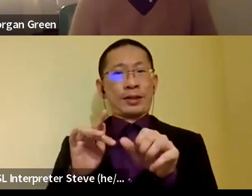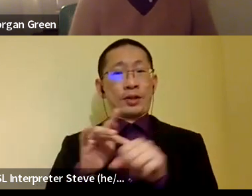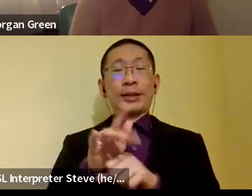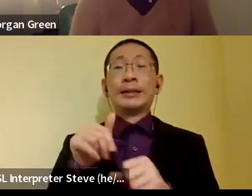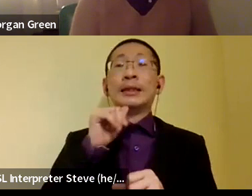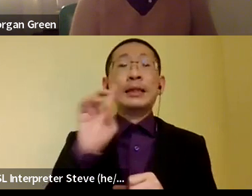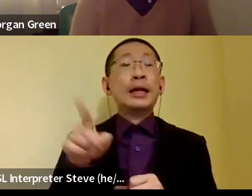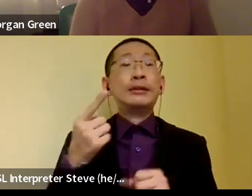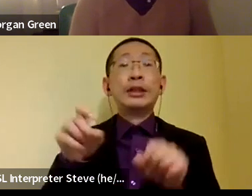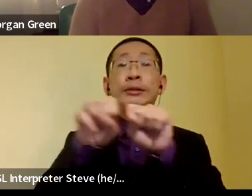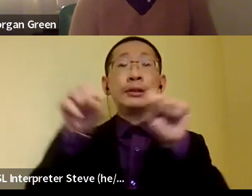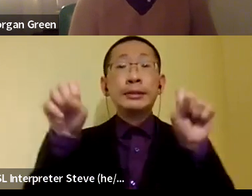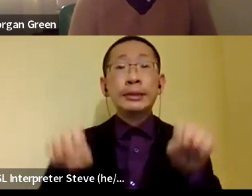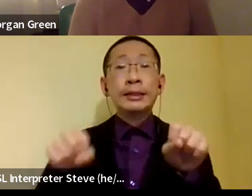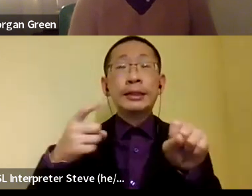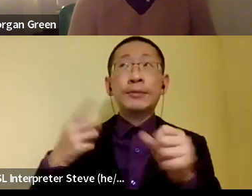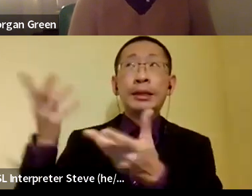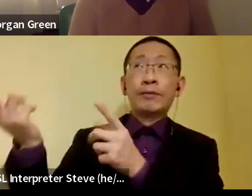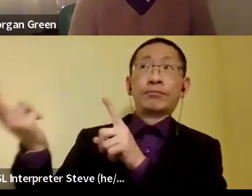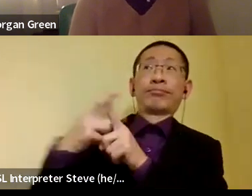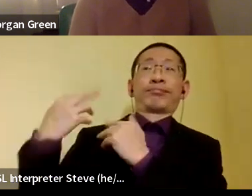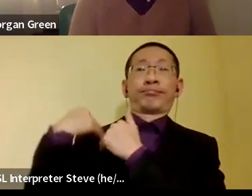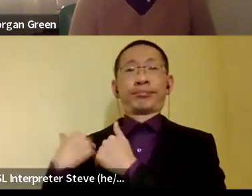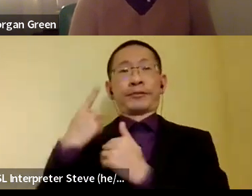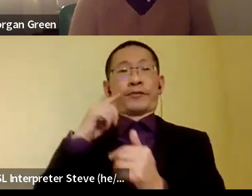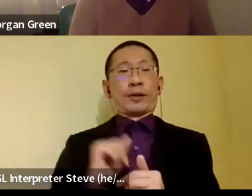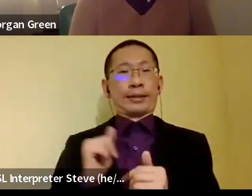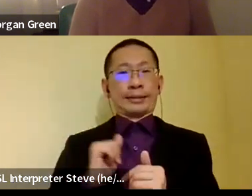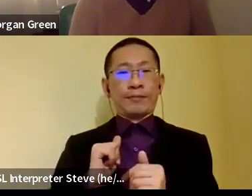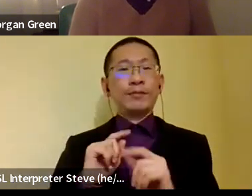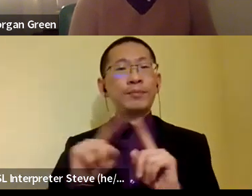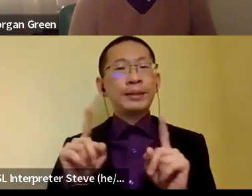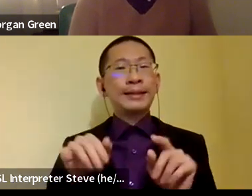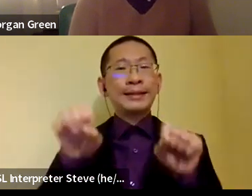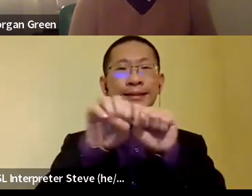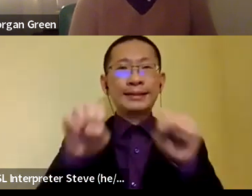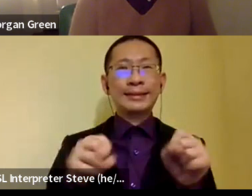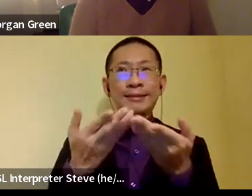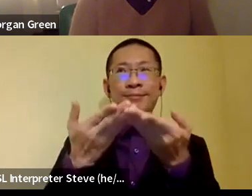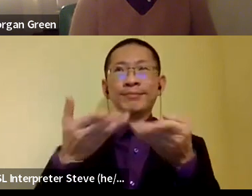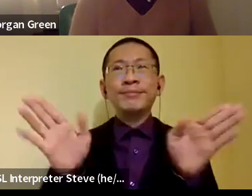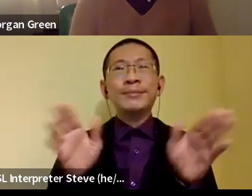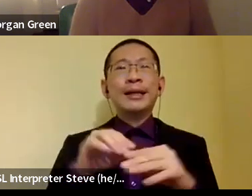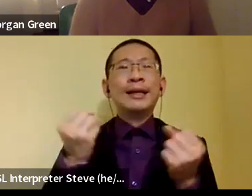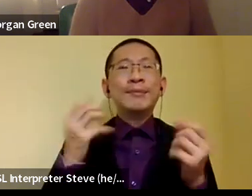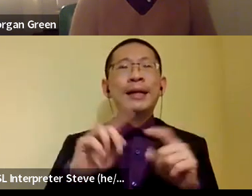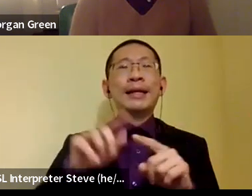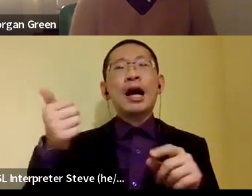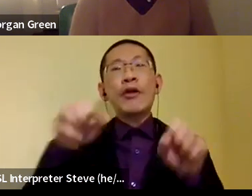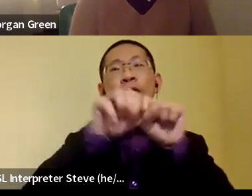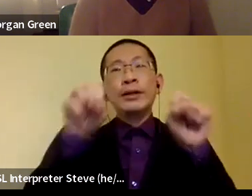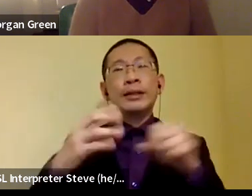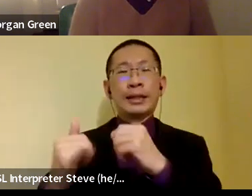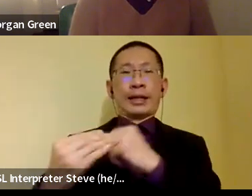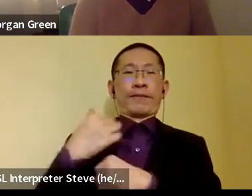not only the system that we inherited for ourselves originally, but it's the system that's at play in so many other systems that affect